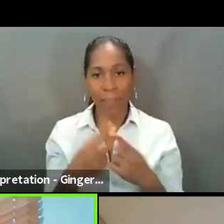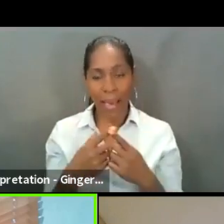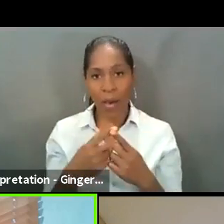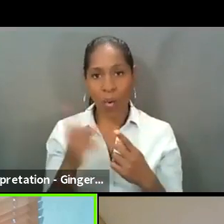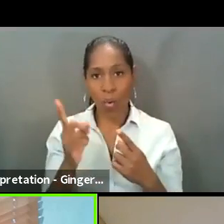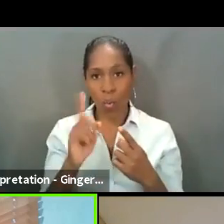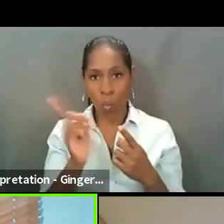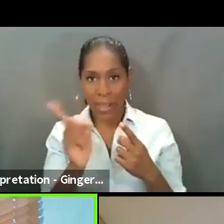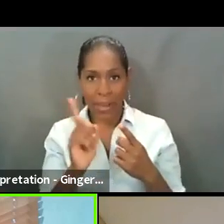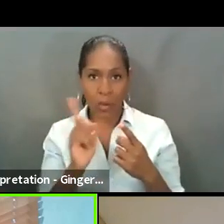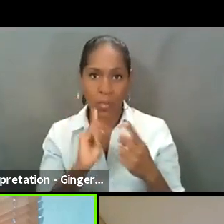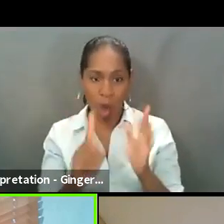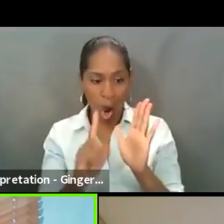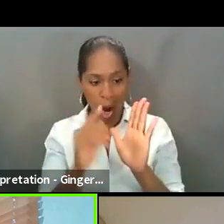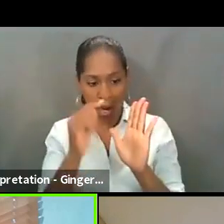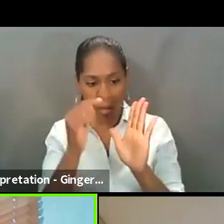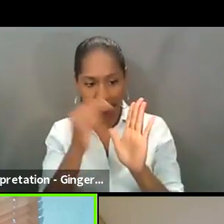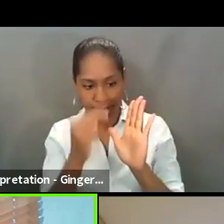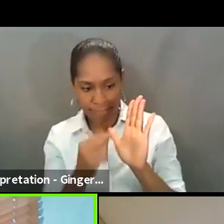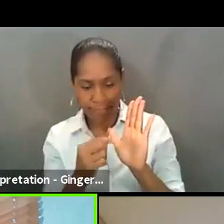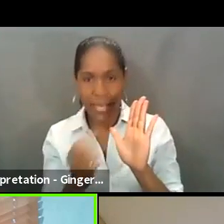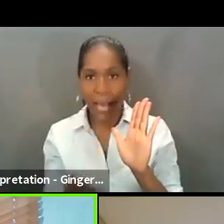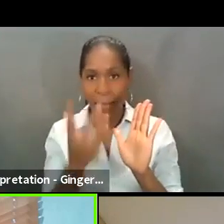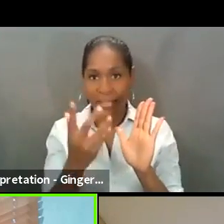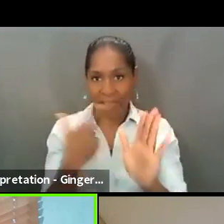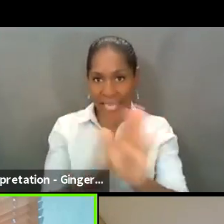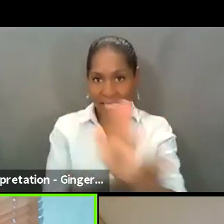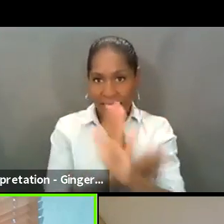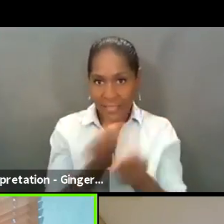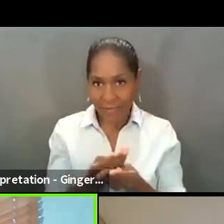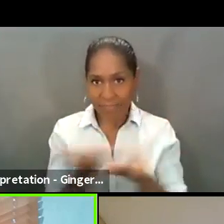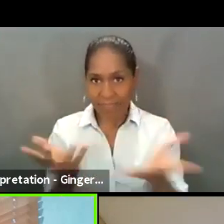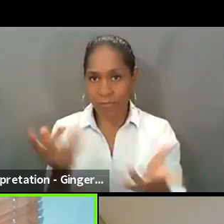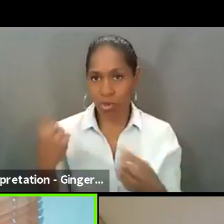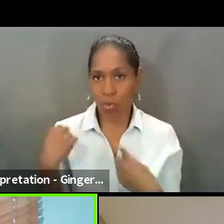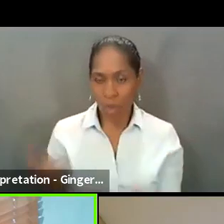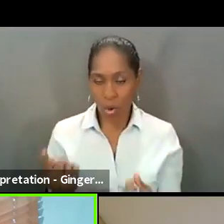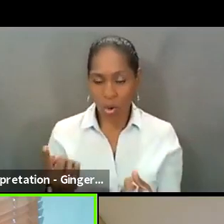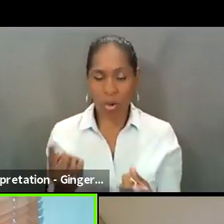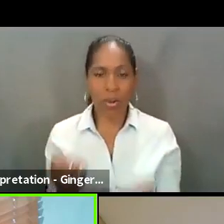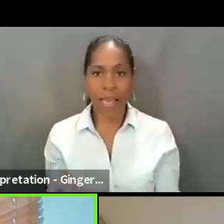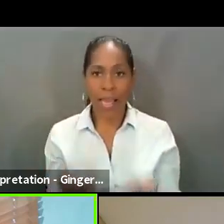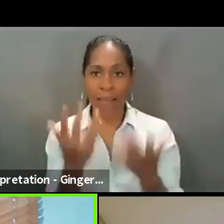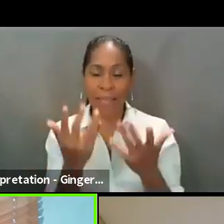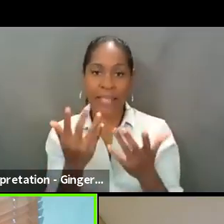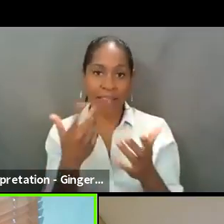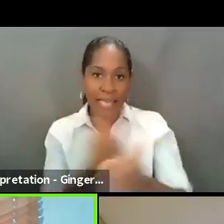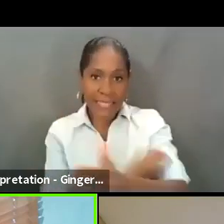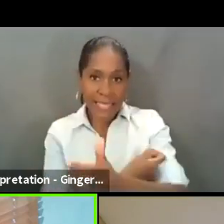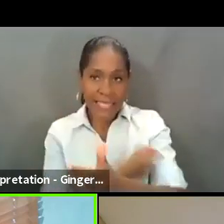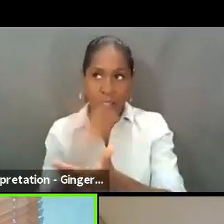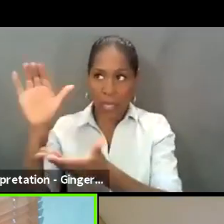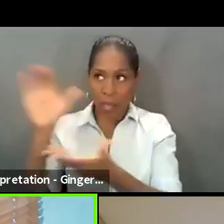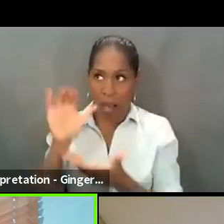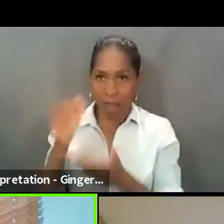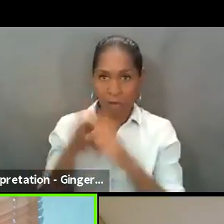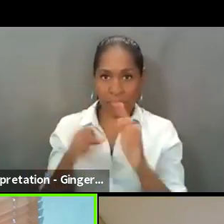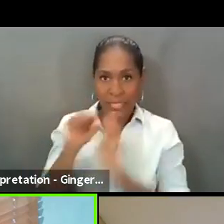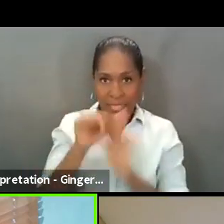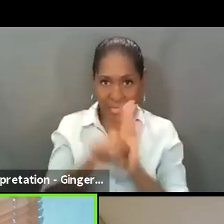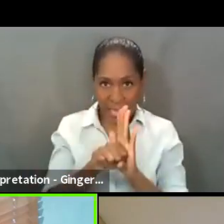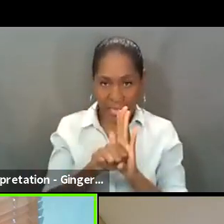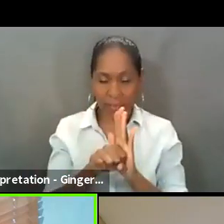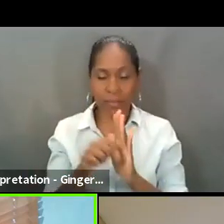are, how many vaccines have we given, how many vaccines we got from the state, how